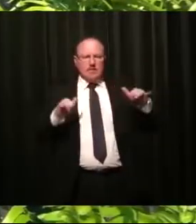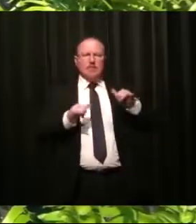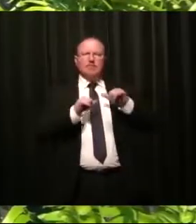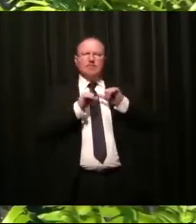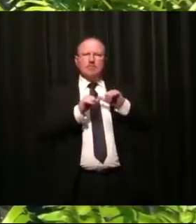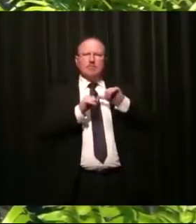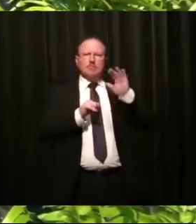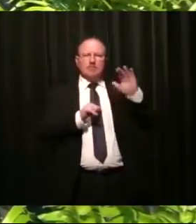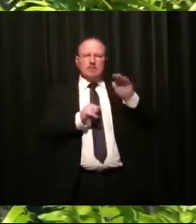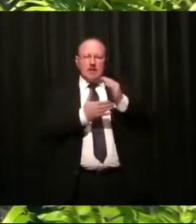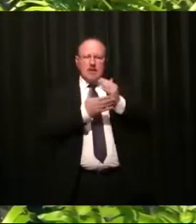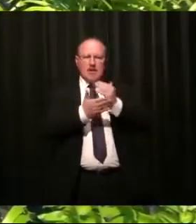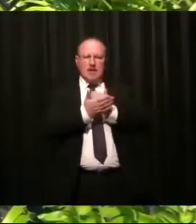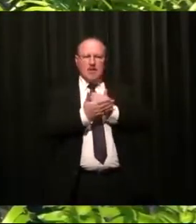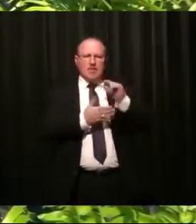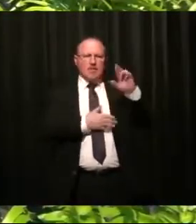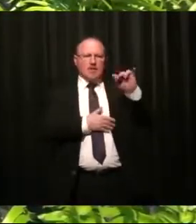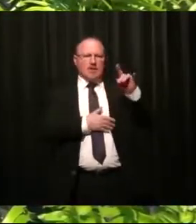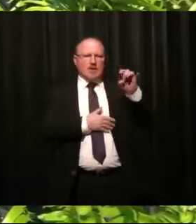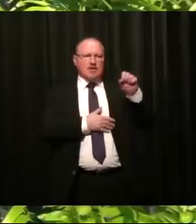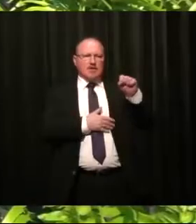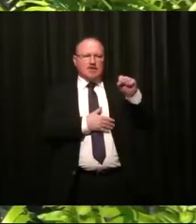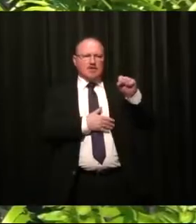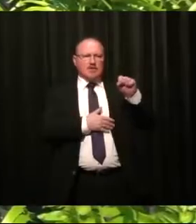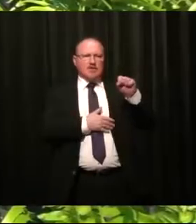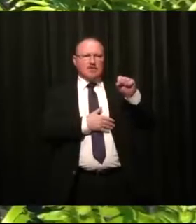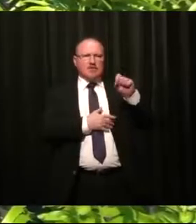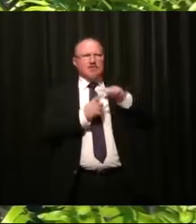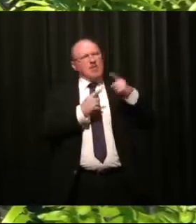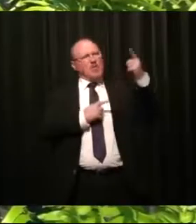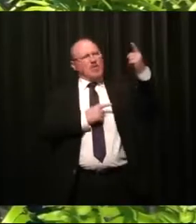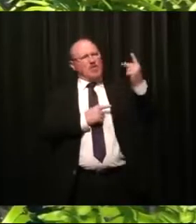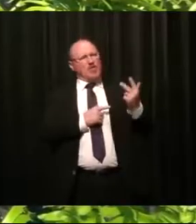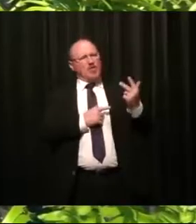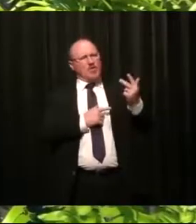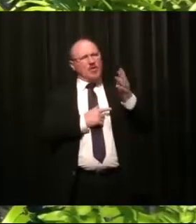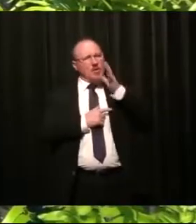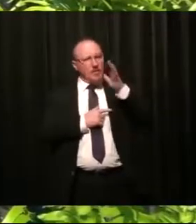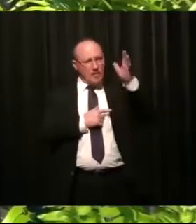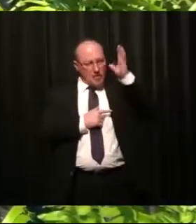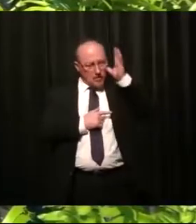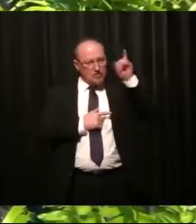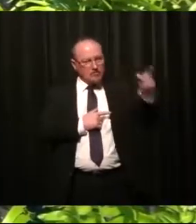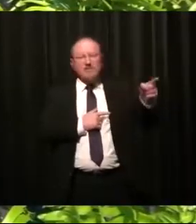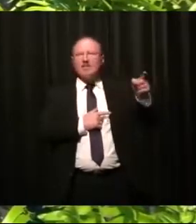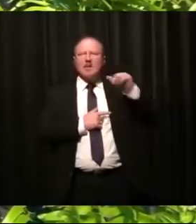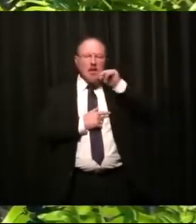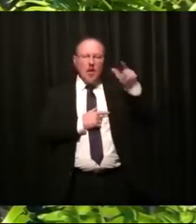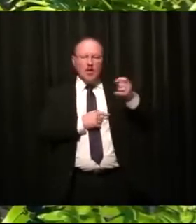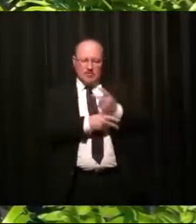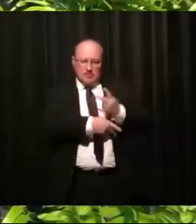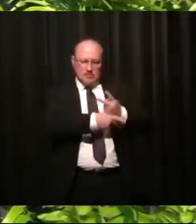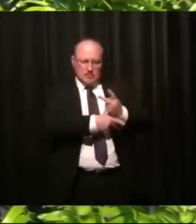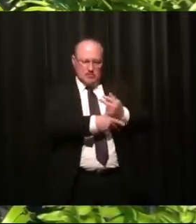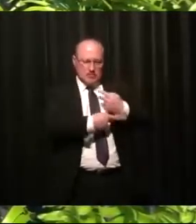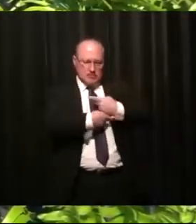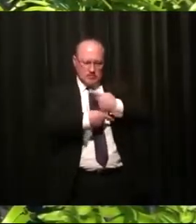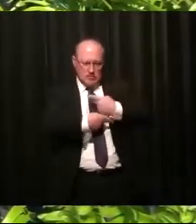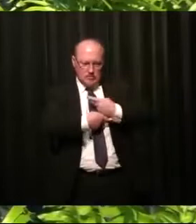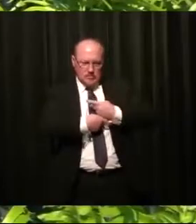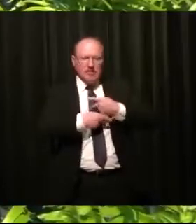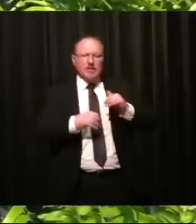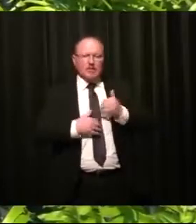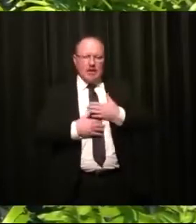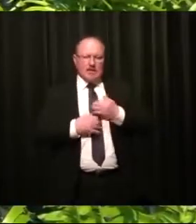also maintaining their academic grades. About a third are parents who are not only taking care of